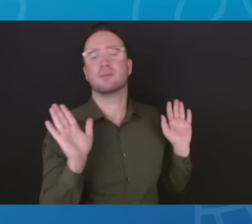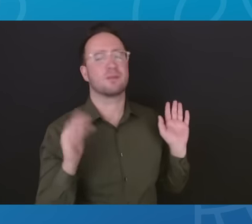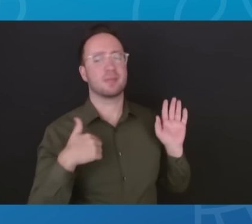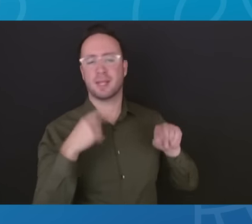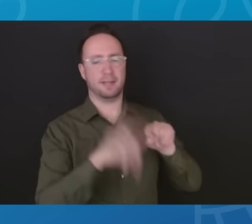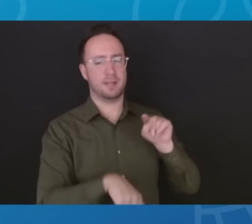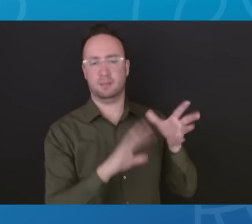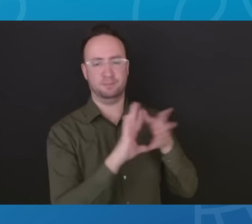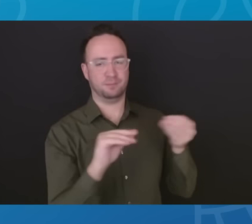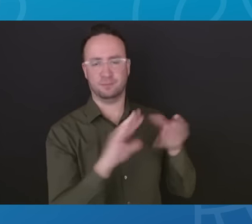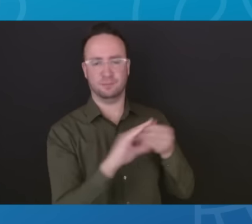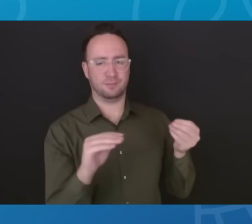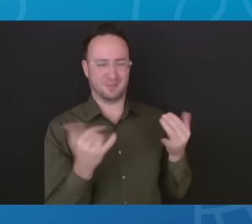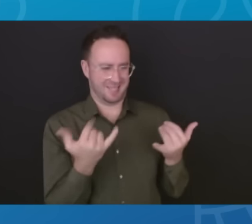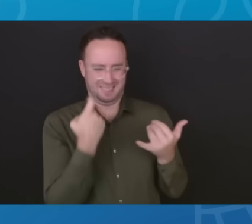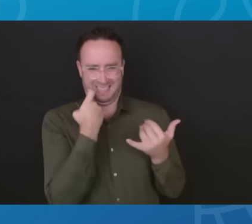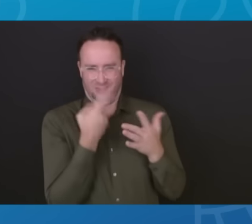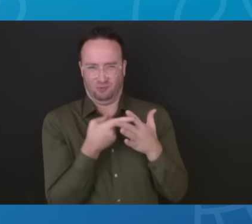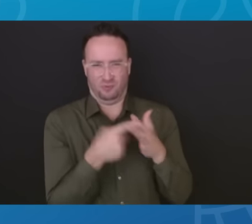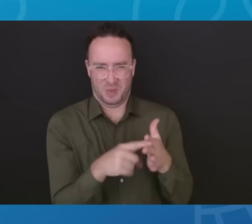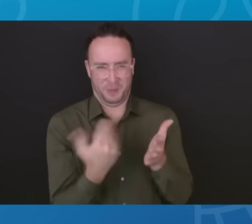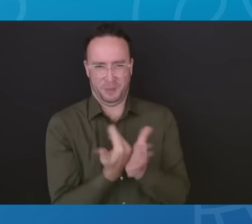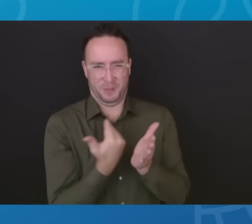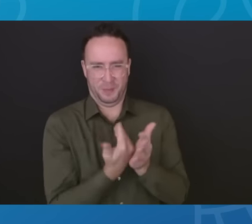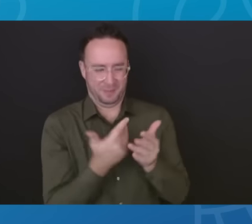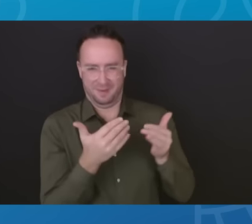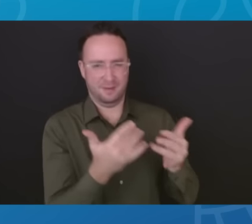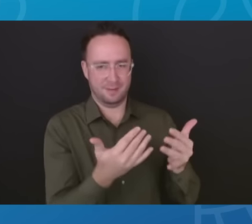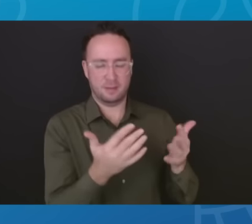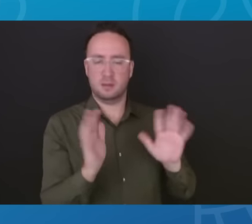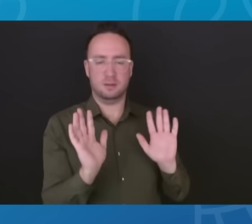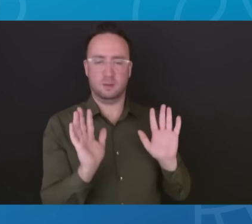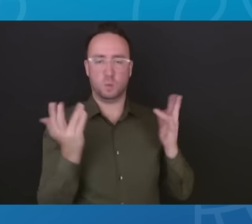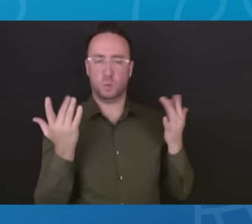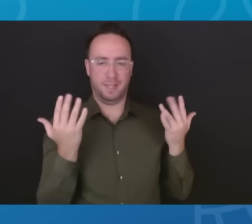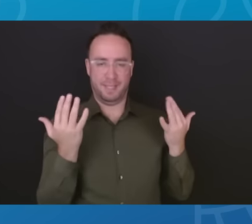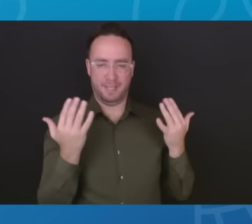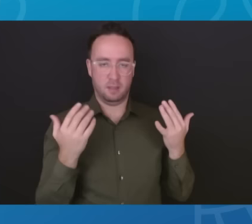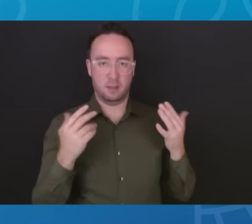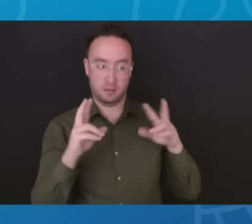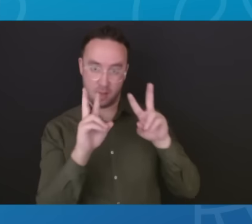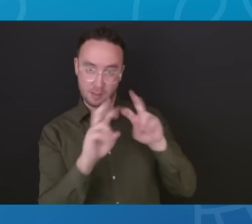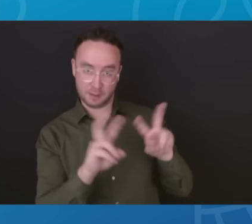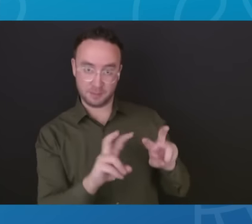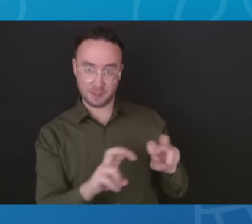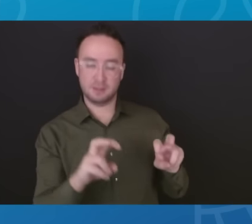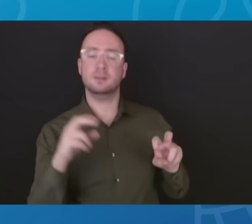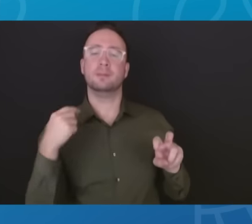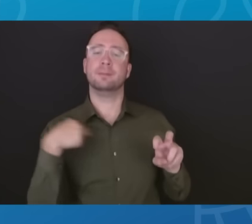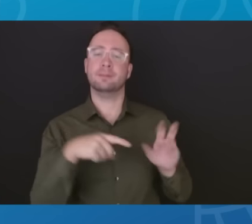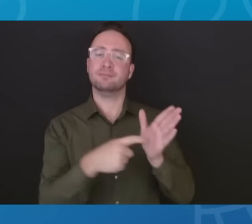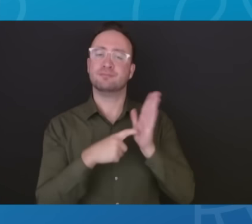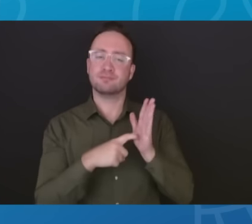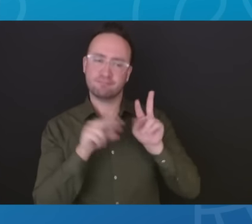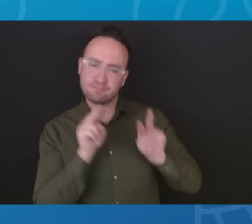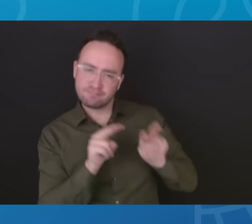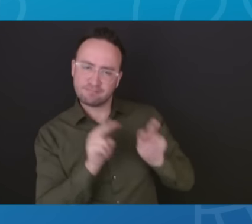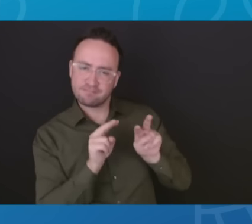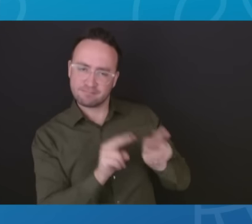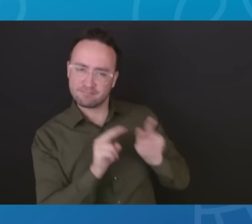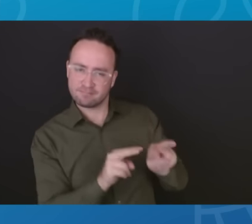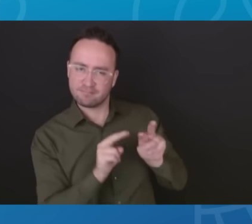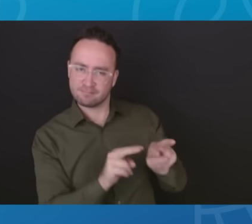regularly conduct all around the world. Well, why can't you tell us if you're looking into it? We are in the very early